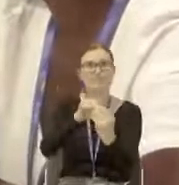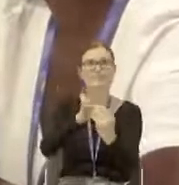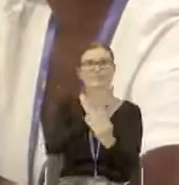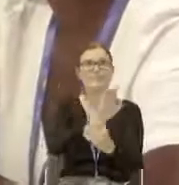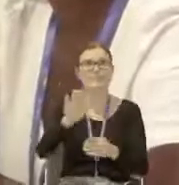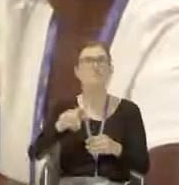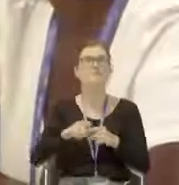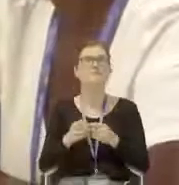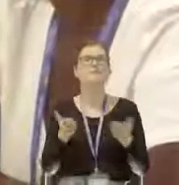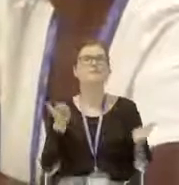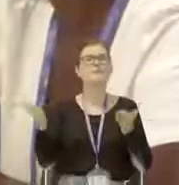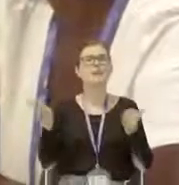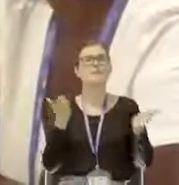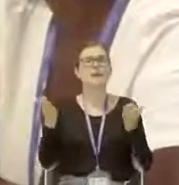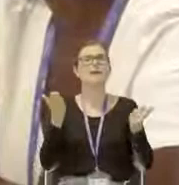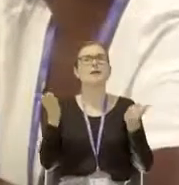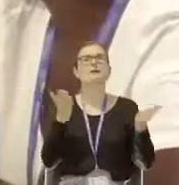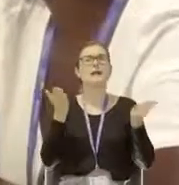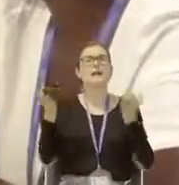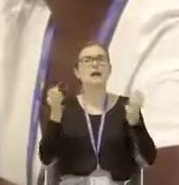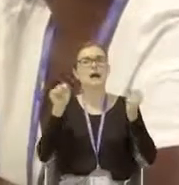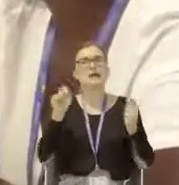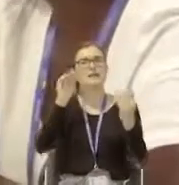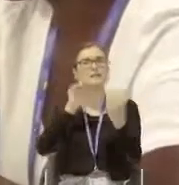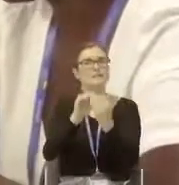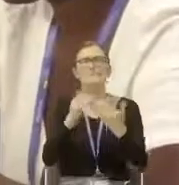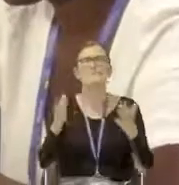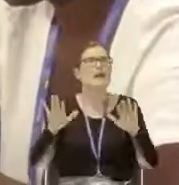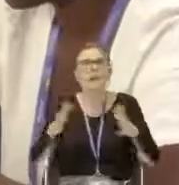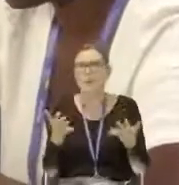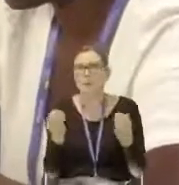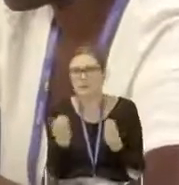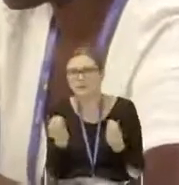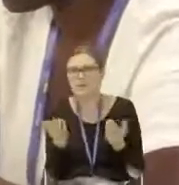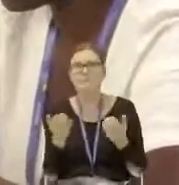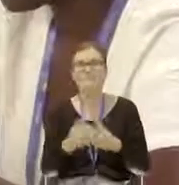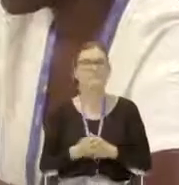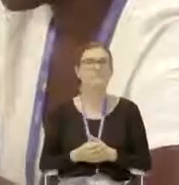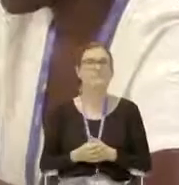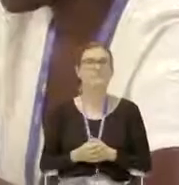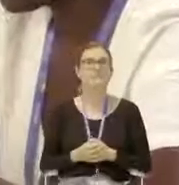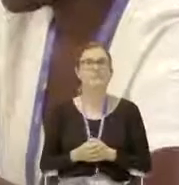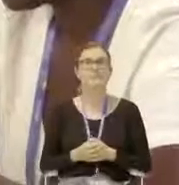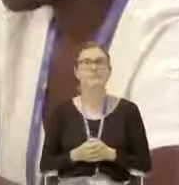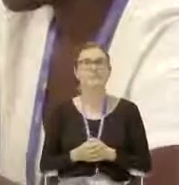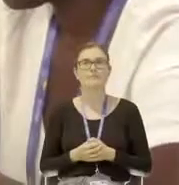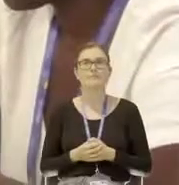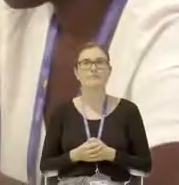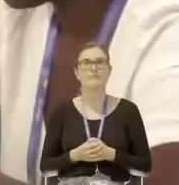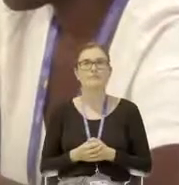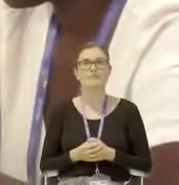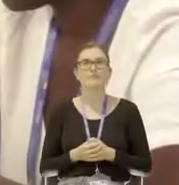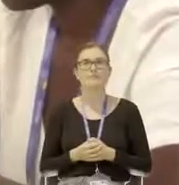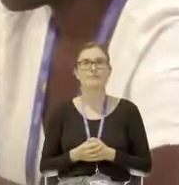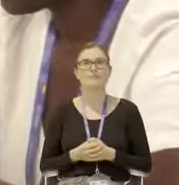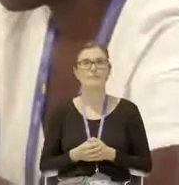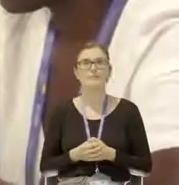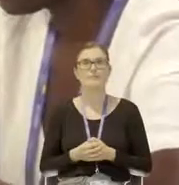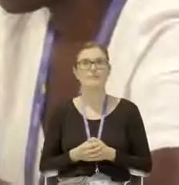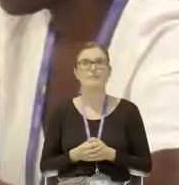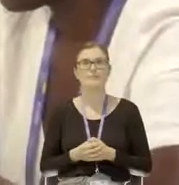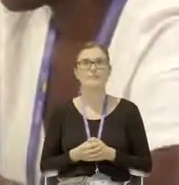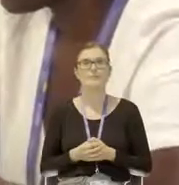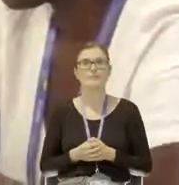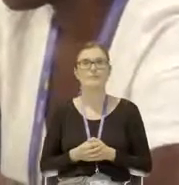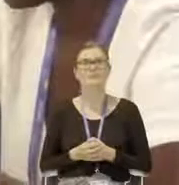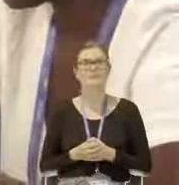notwithstanding some very grand policy statements that government do make, that committing themselves to universal social